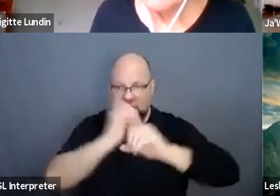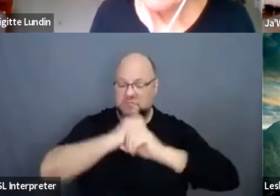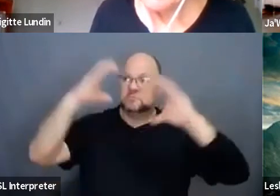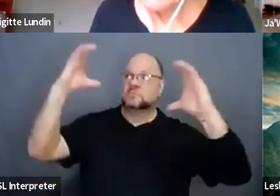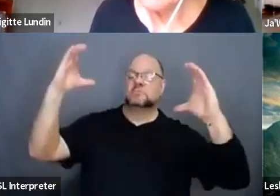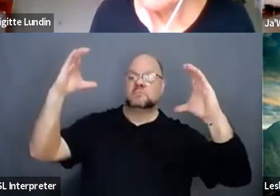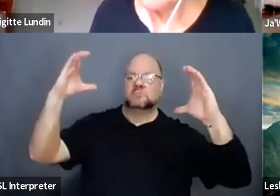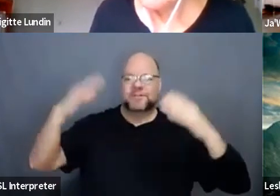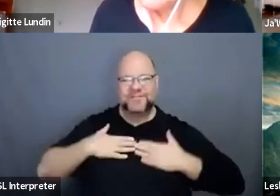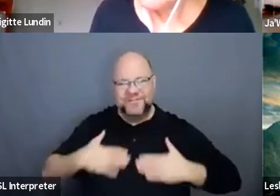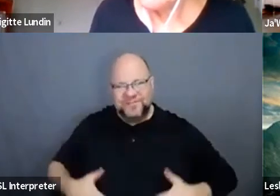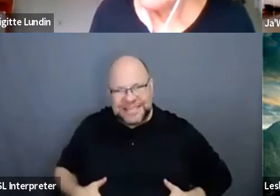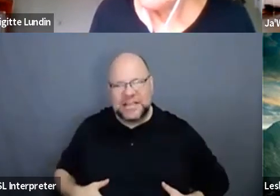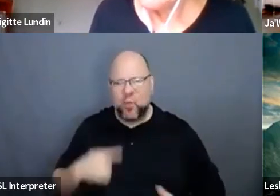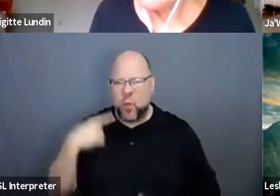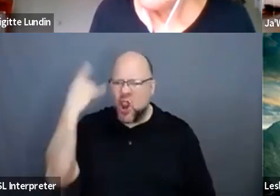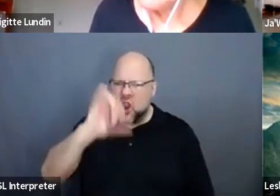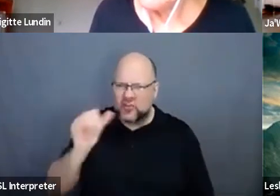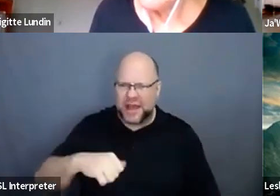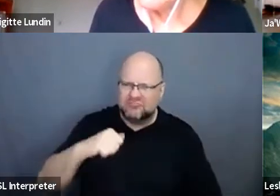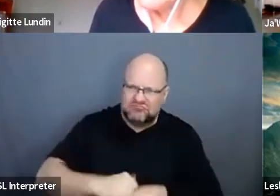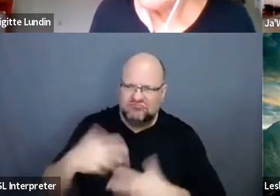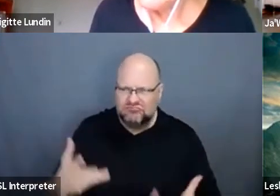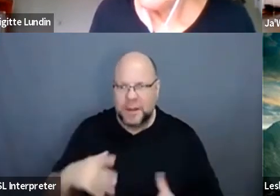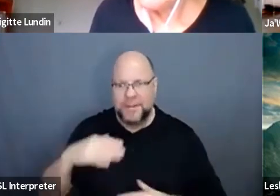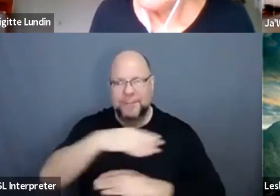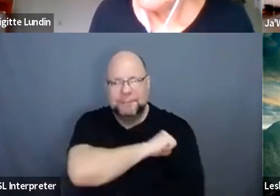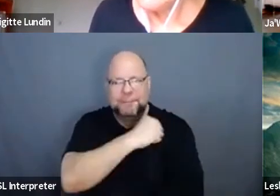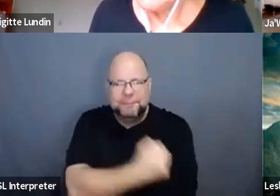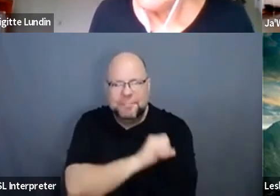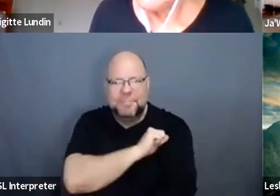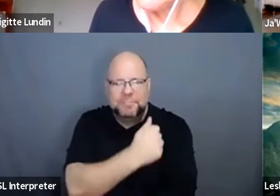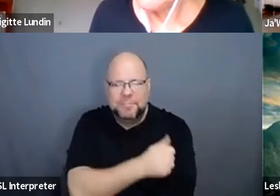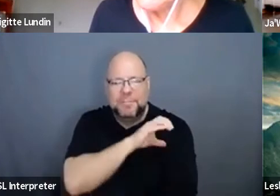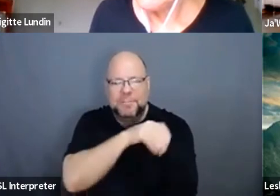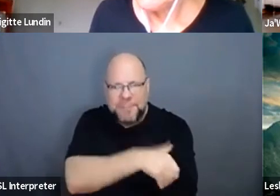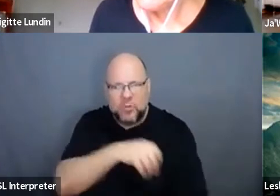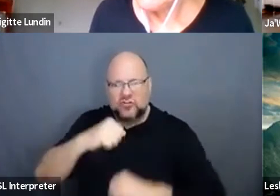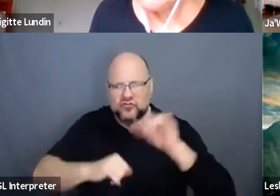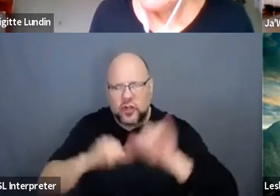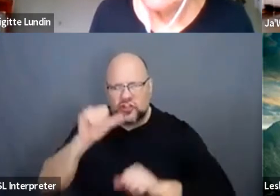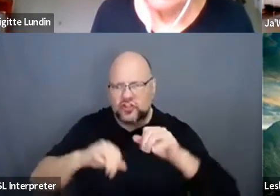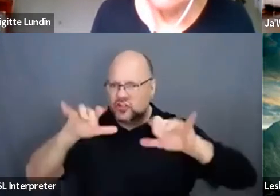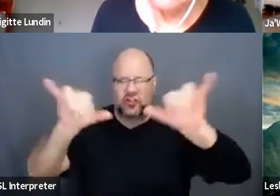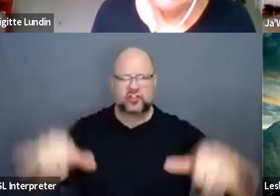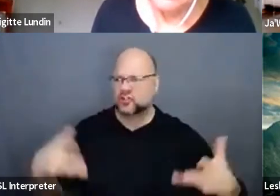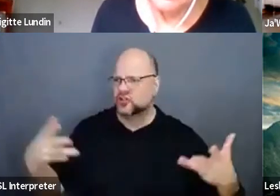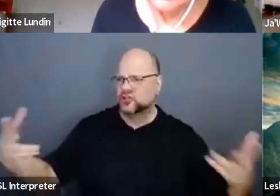also like physically what it looks like. What are the power structures? What are the political will at that point in time